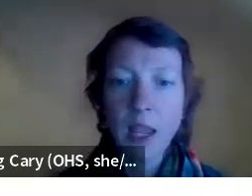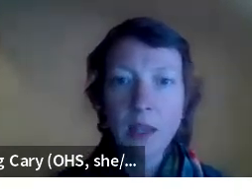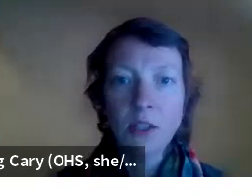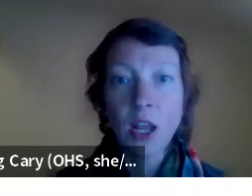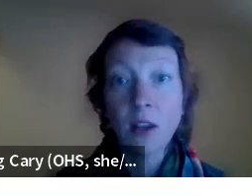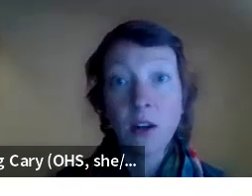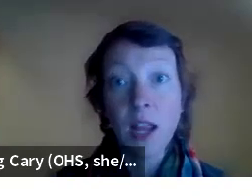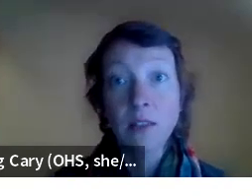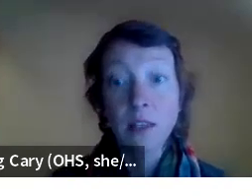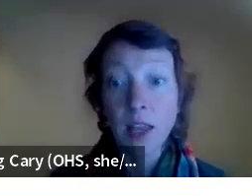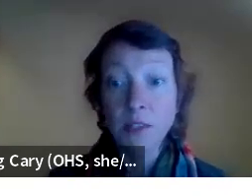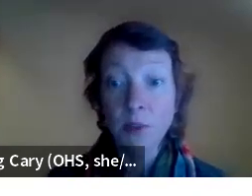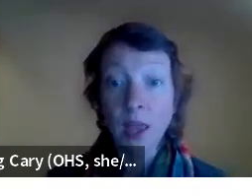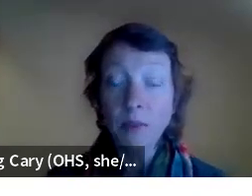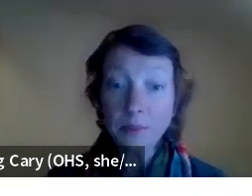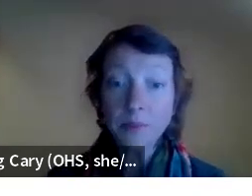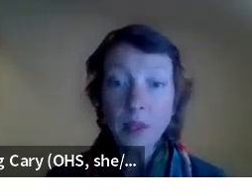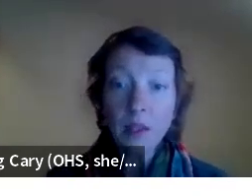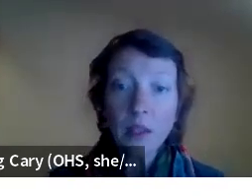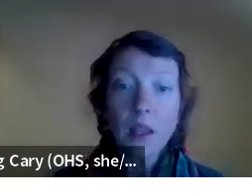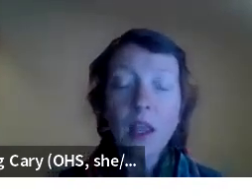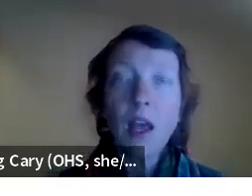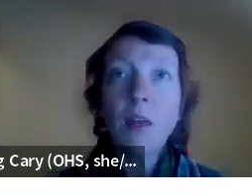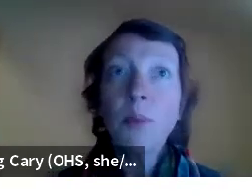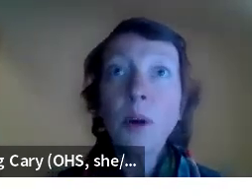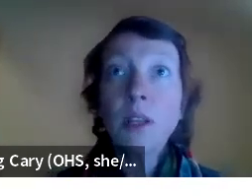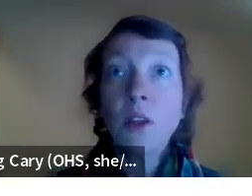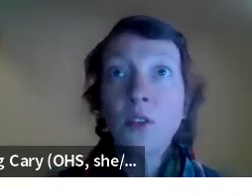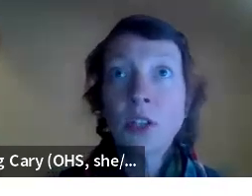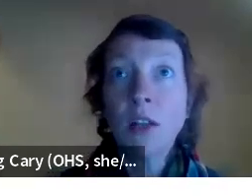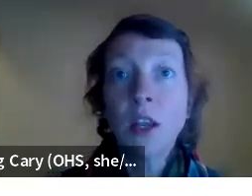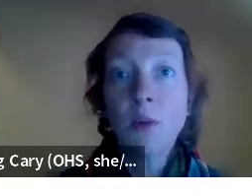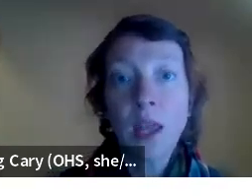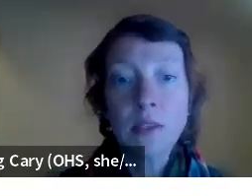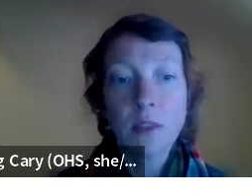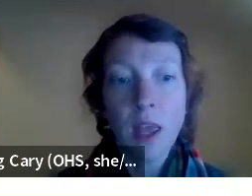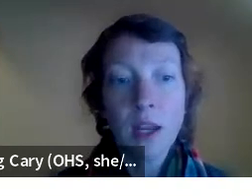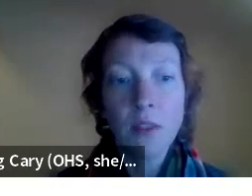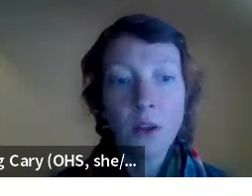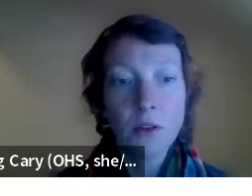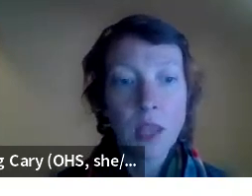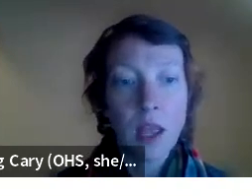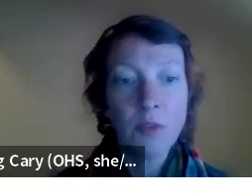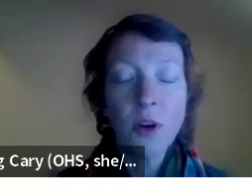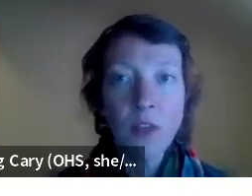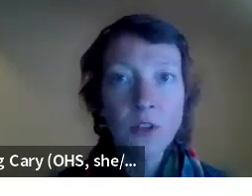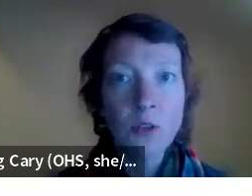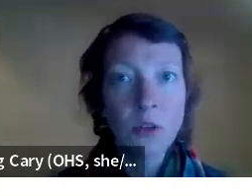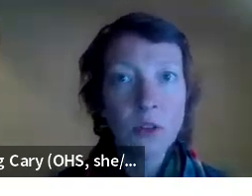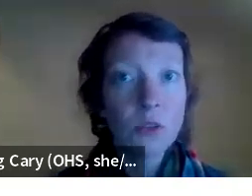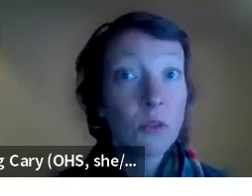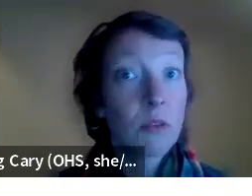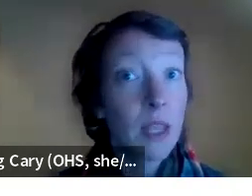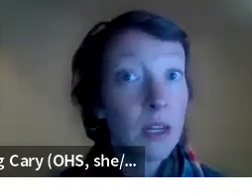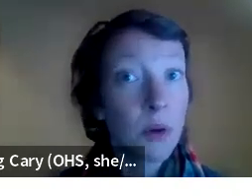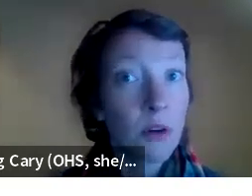mask, and the childcare guidance aligns with that. Importantly, though, for childcare, we ask that in those before and after